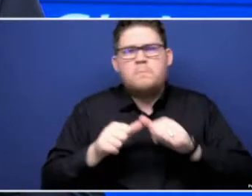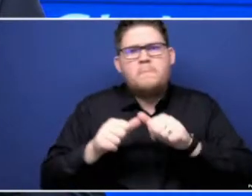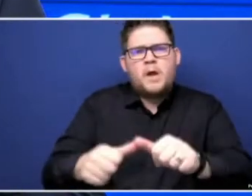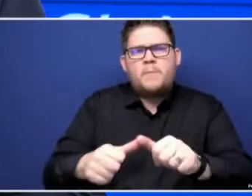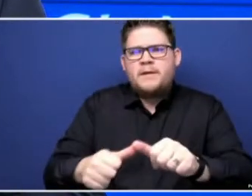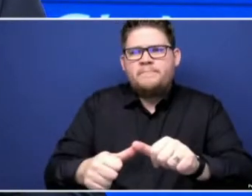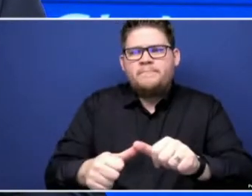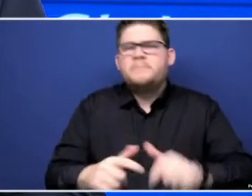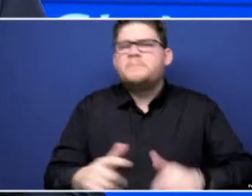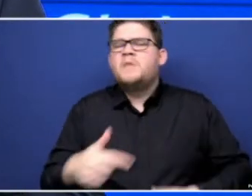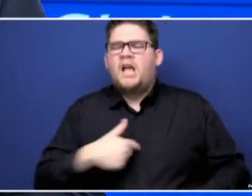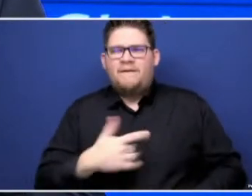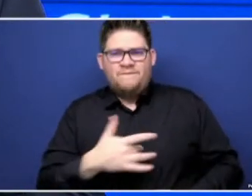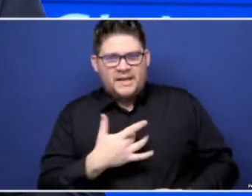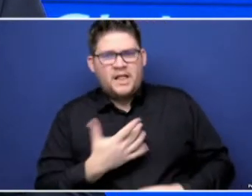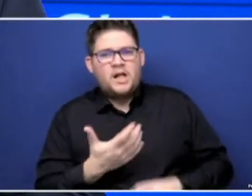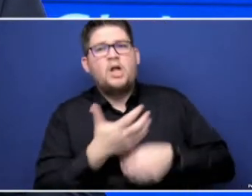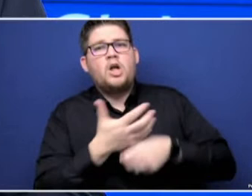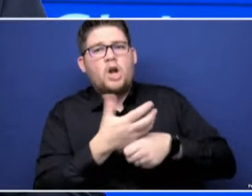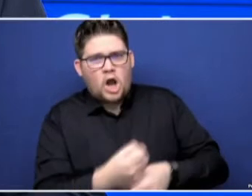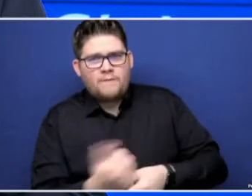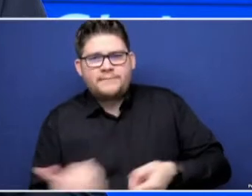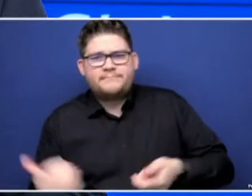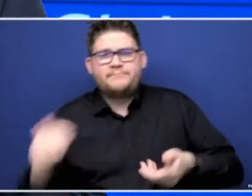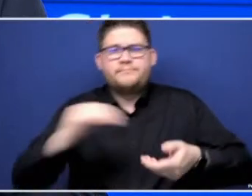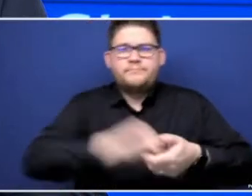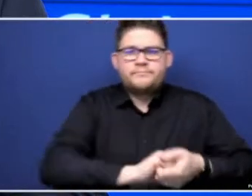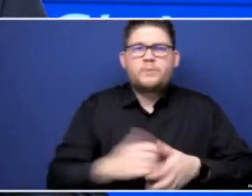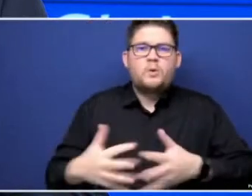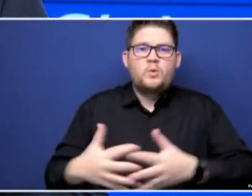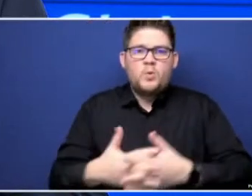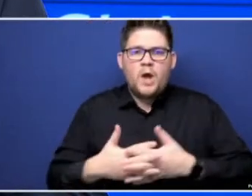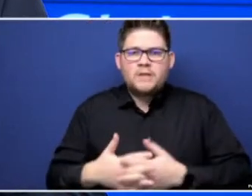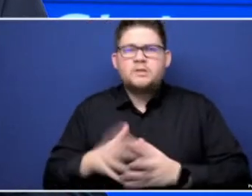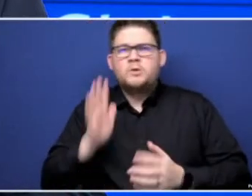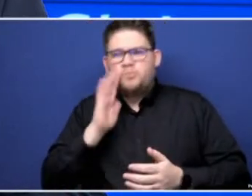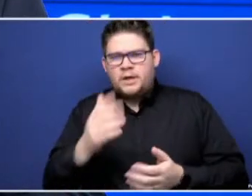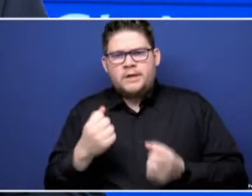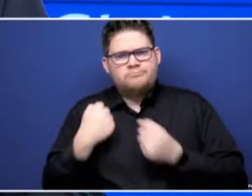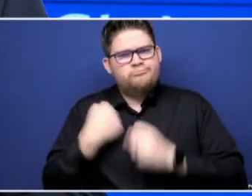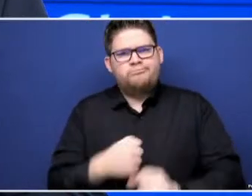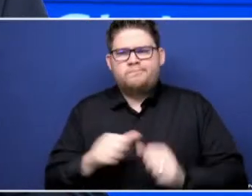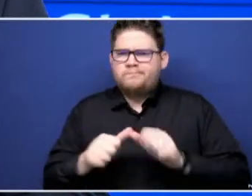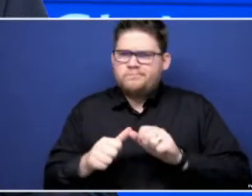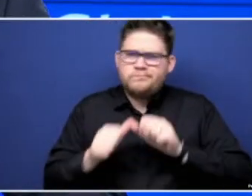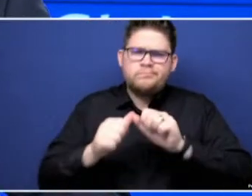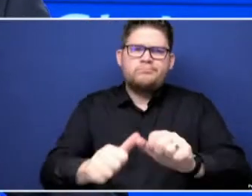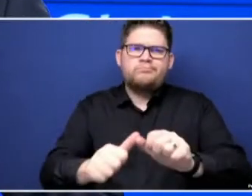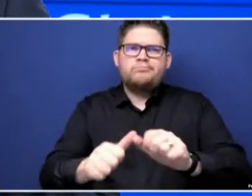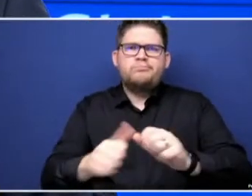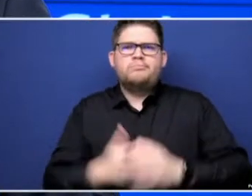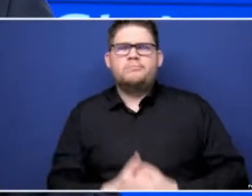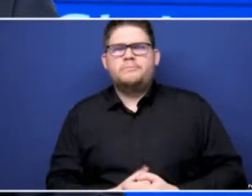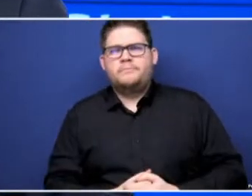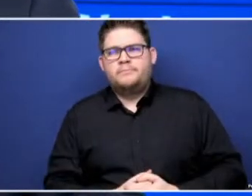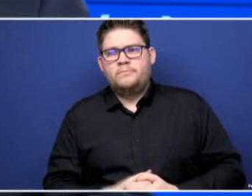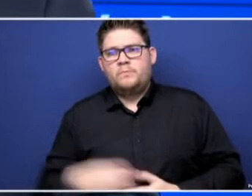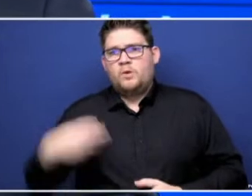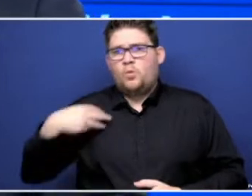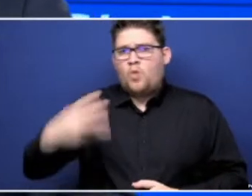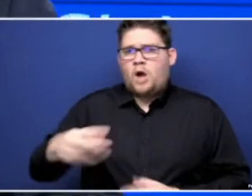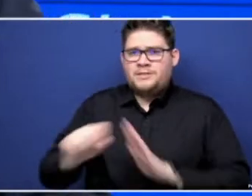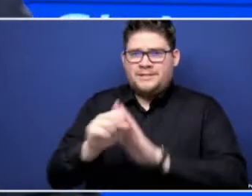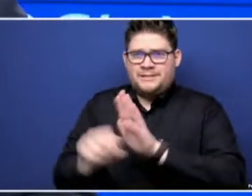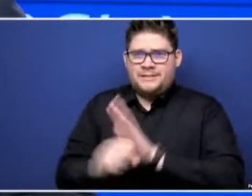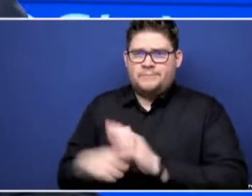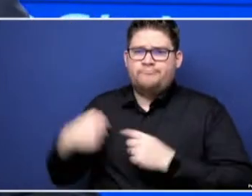Yes, on another topic, there was an announcement today about $16 million in additional funding for the arts sector. But what arts groups and